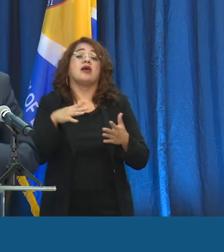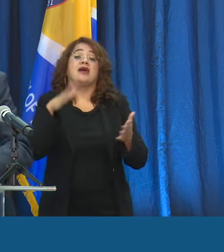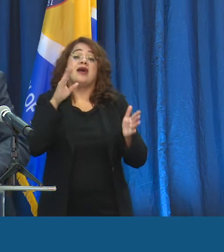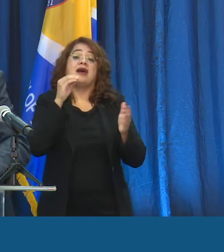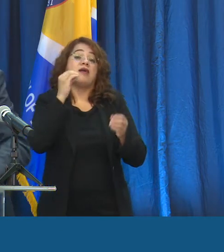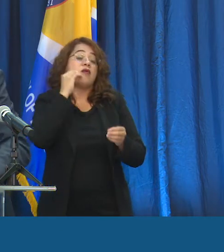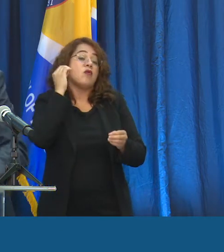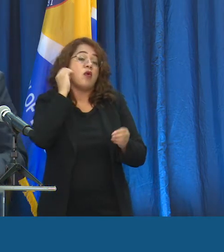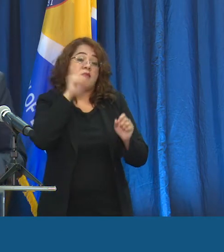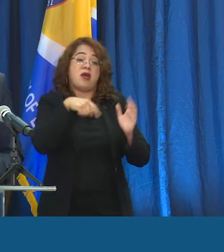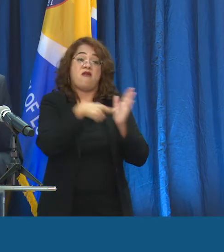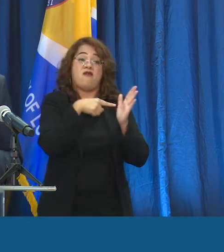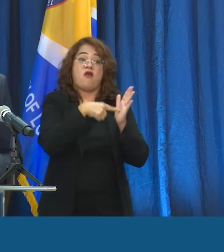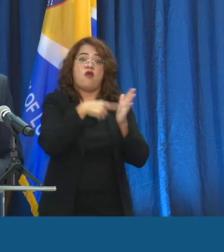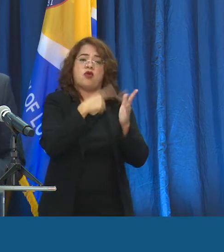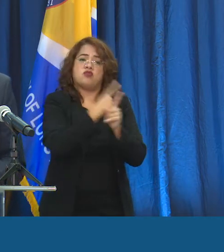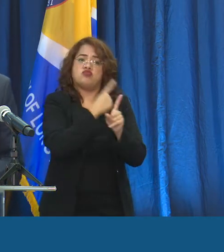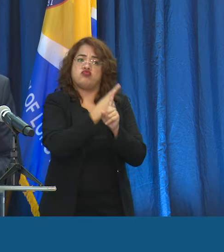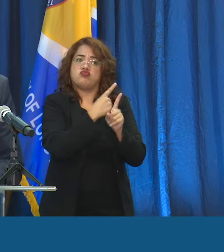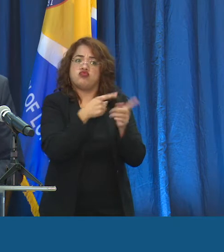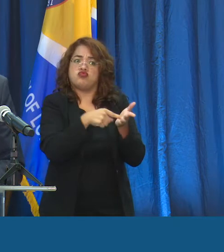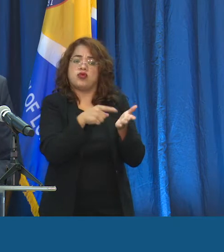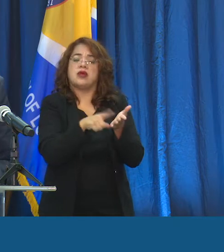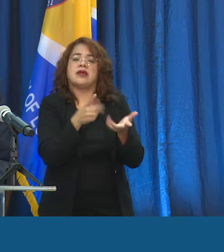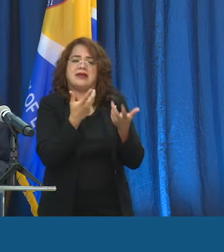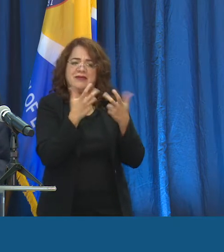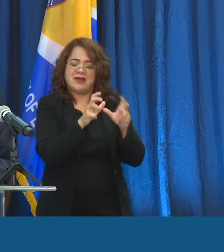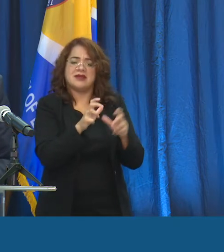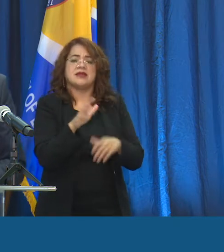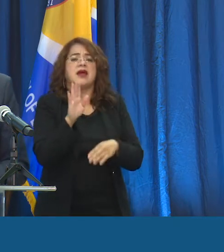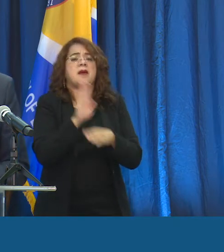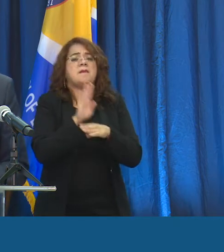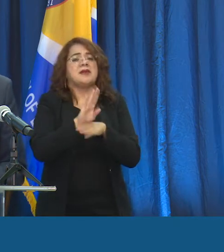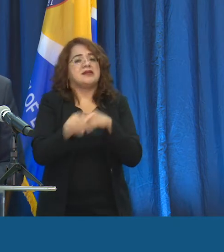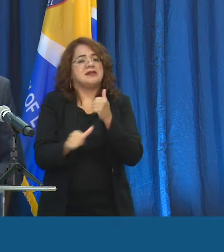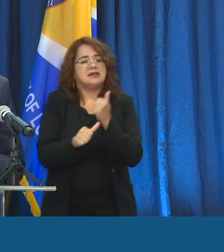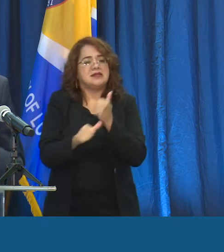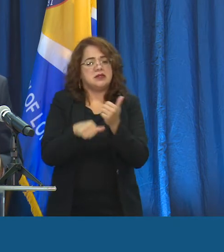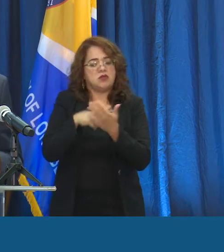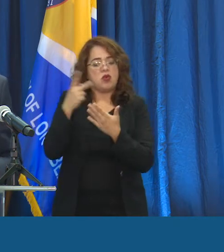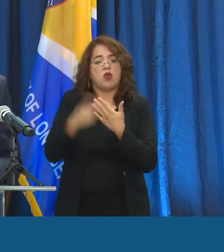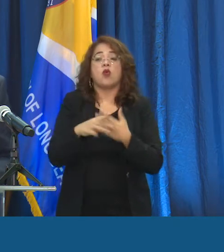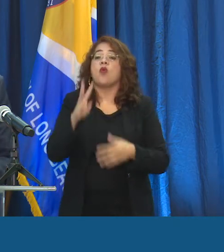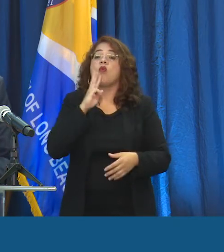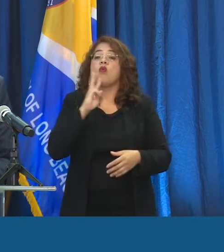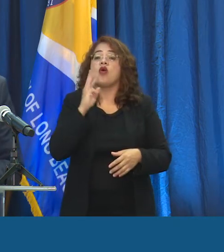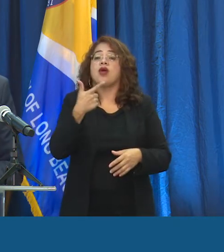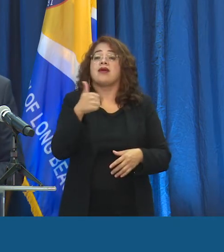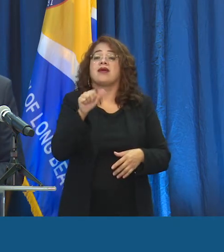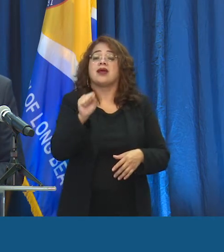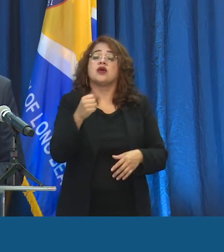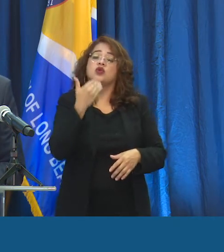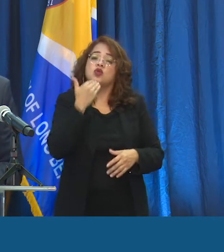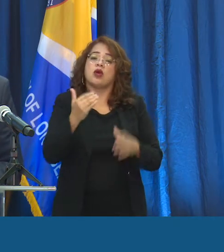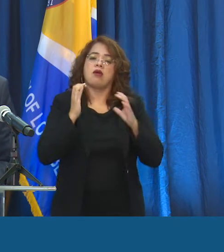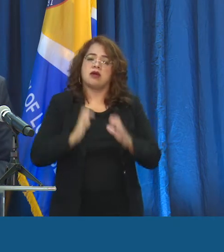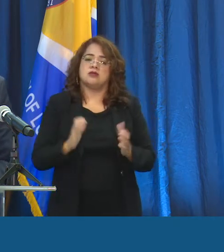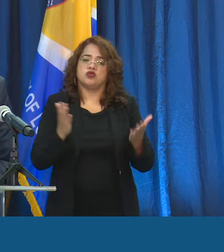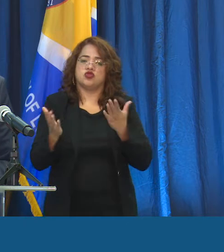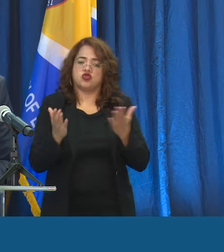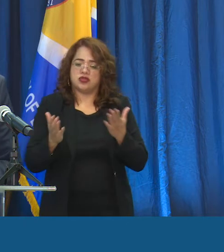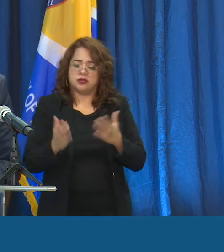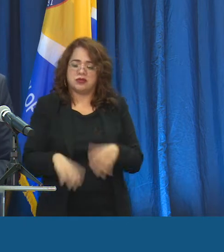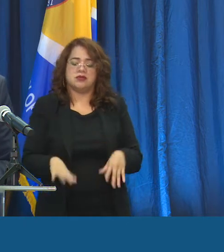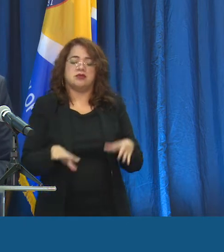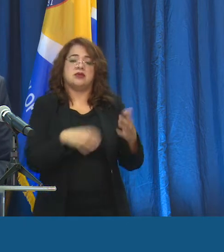housing. We're assisting our small businesses through business assistance programs, water and gas good customer service, and support